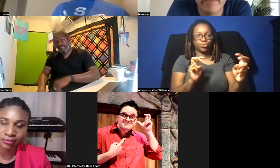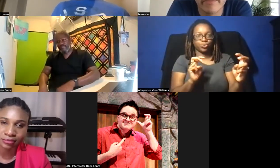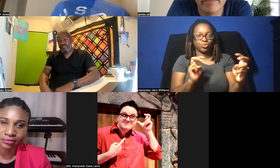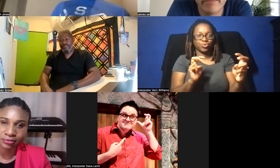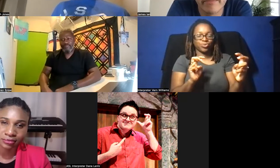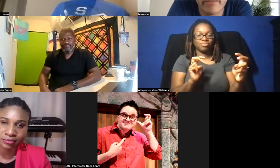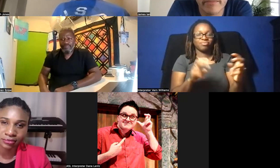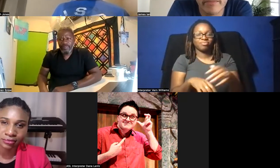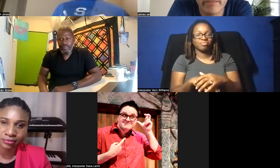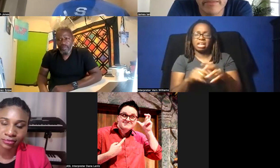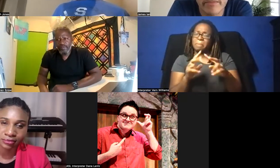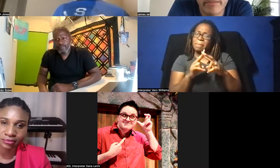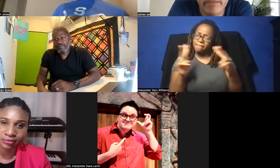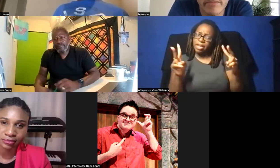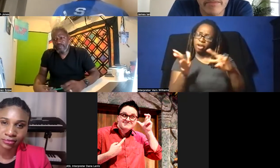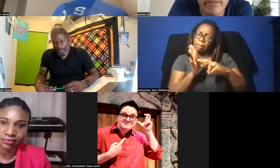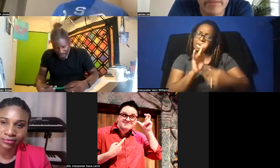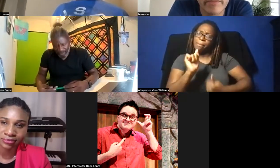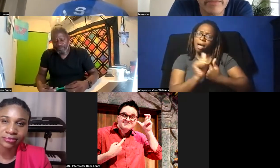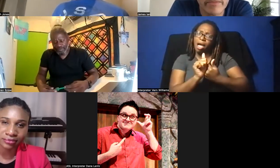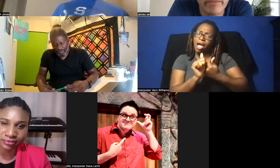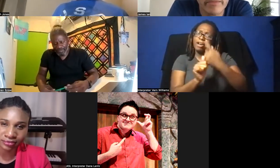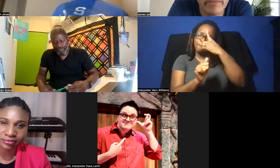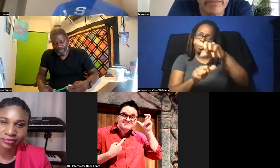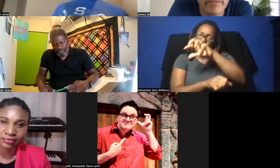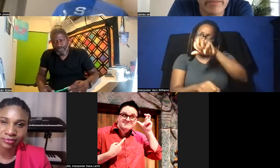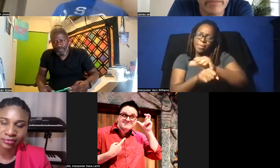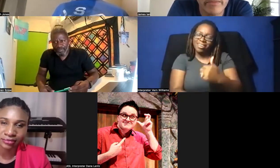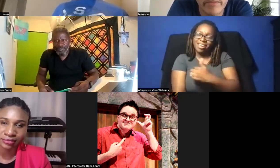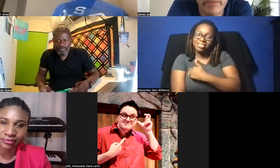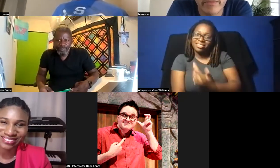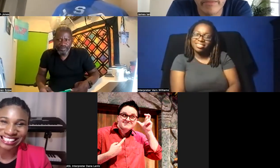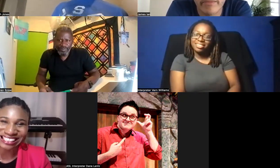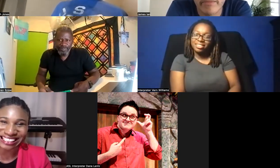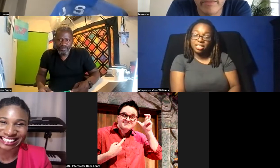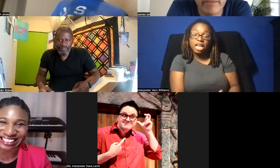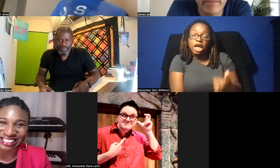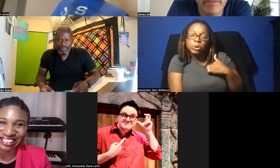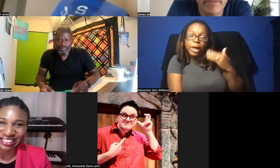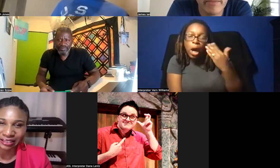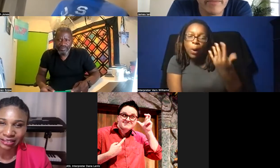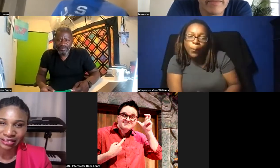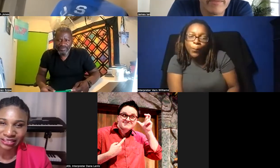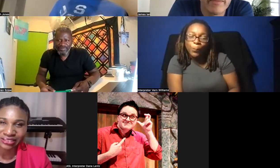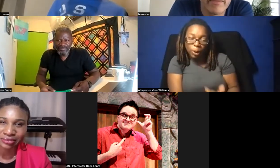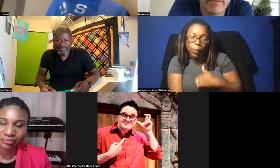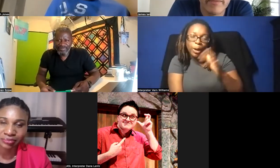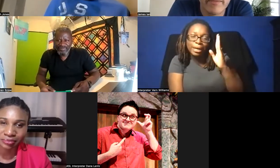You know, be very intentional on how you book us, because we know we're paying attention.